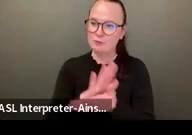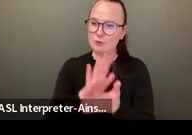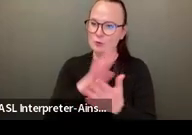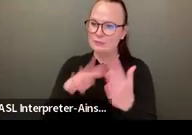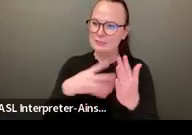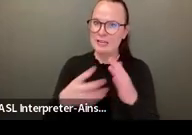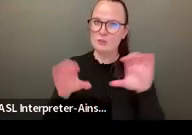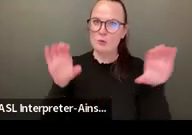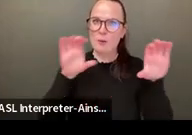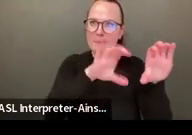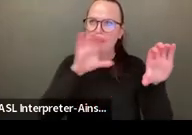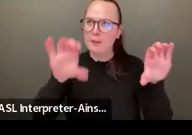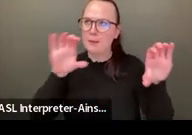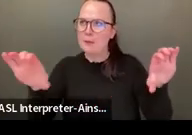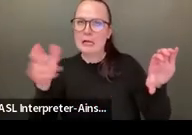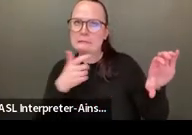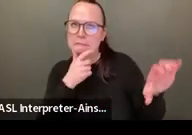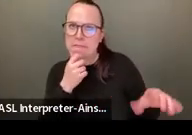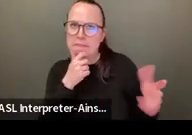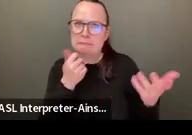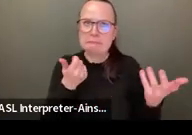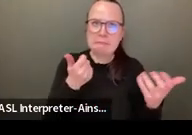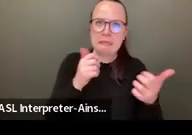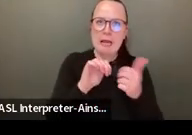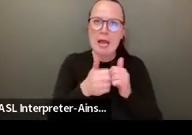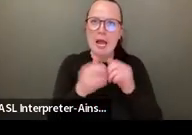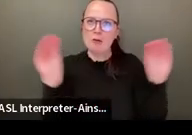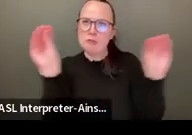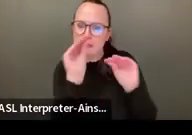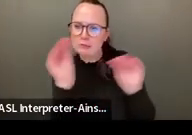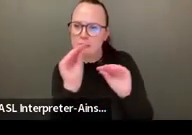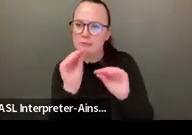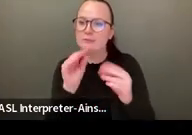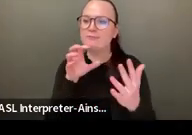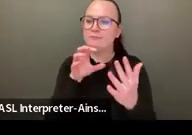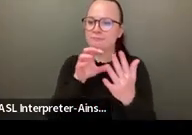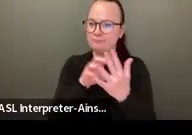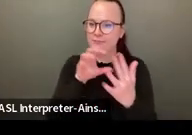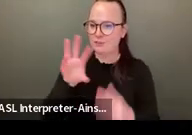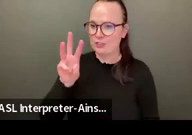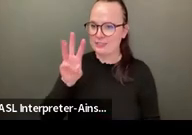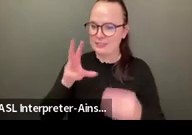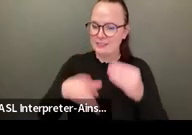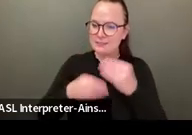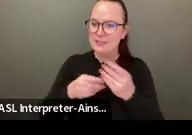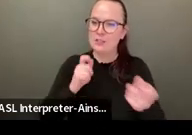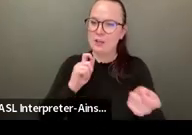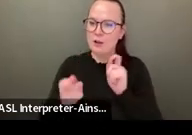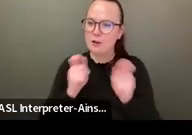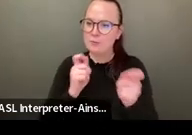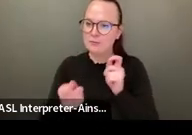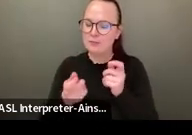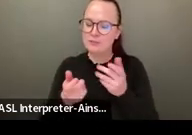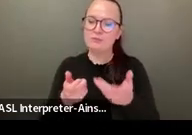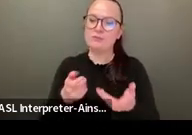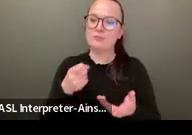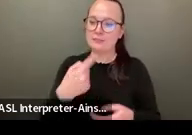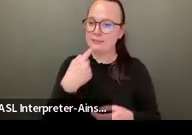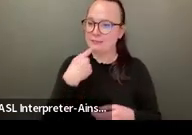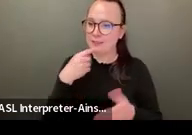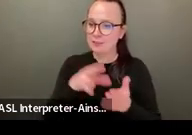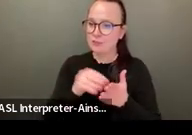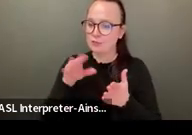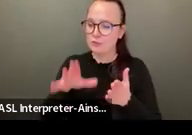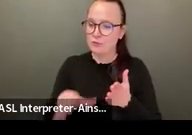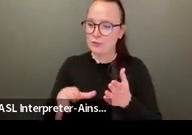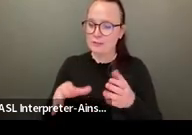to list as an accommodation in section 6 that the student could choose to stay in that special ed setting for the